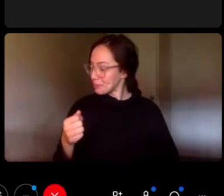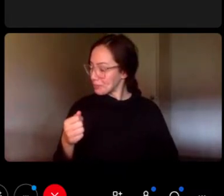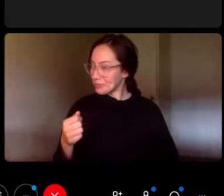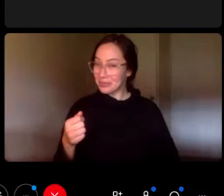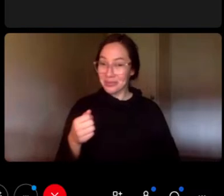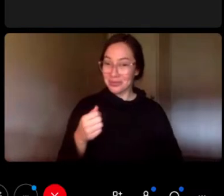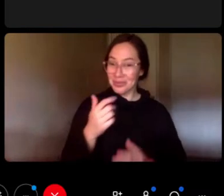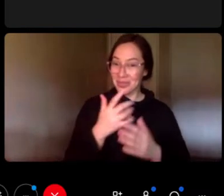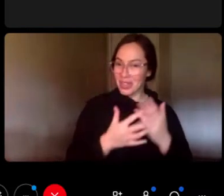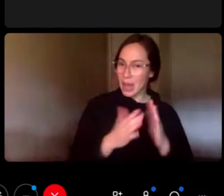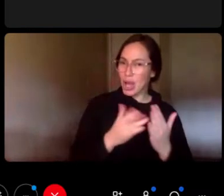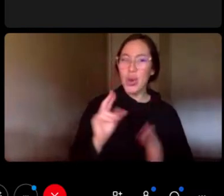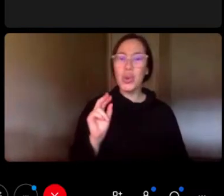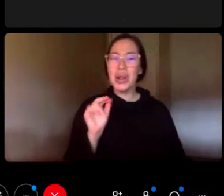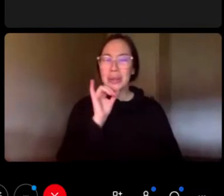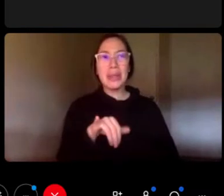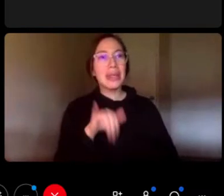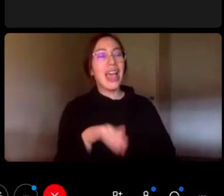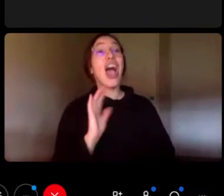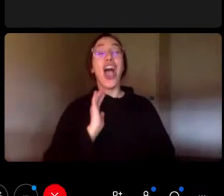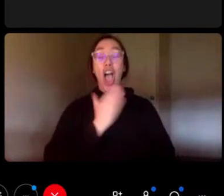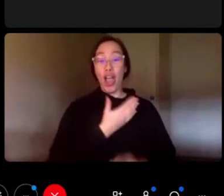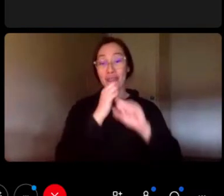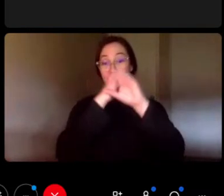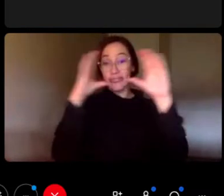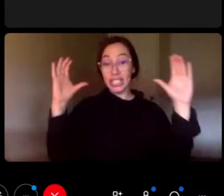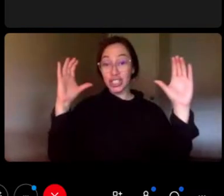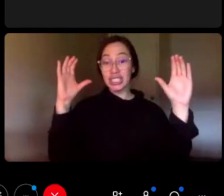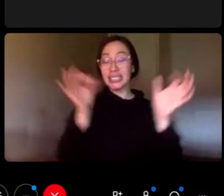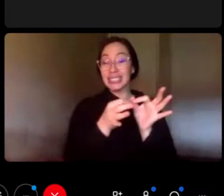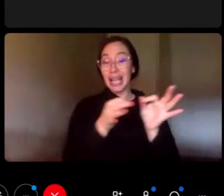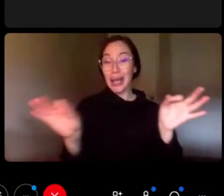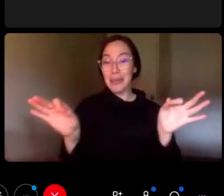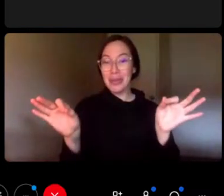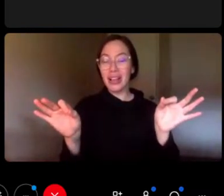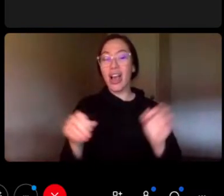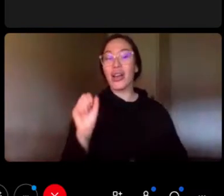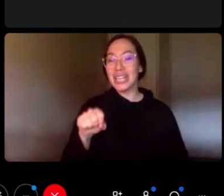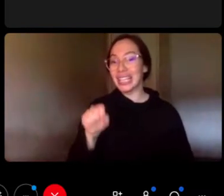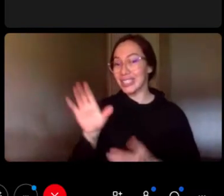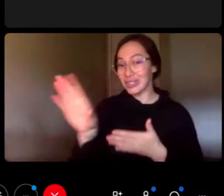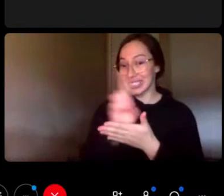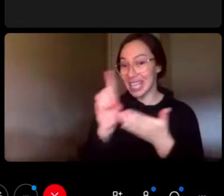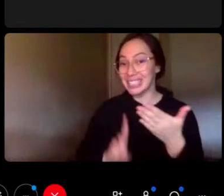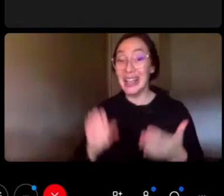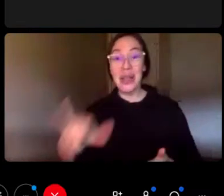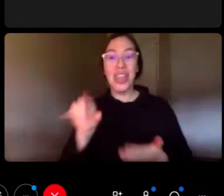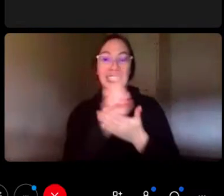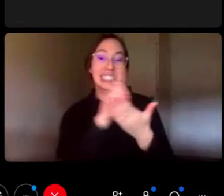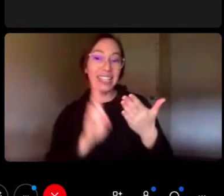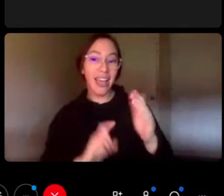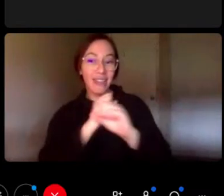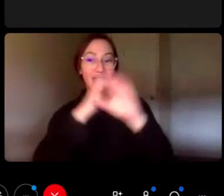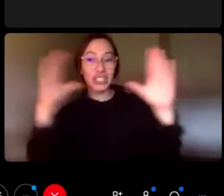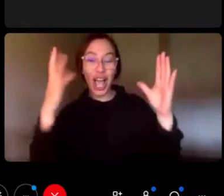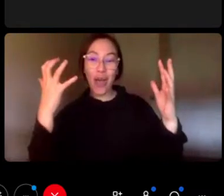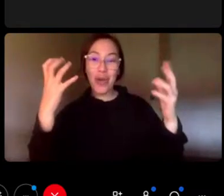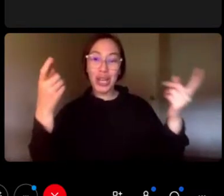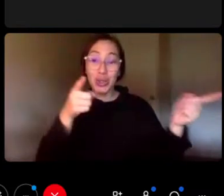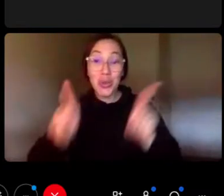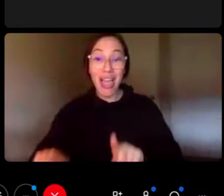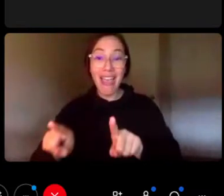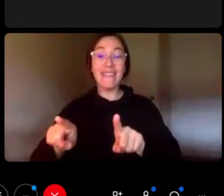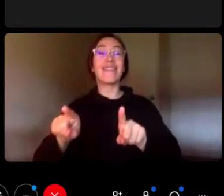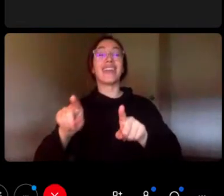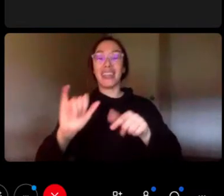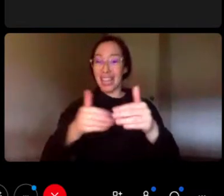the handbook. No, not the handbook. Oh. Our vision statement or our, Your design statement. Design vision. Yeah. To life. I mean, yeah. To